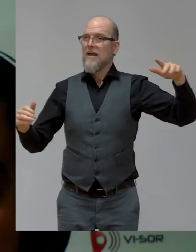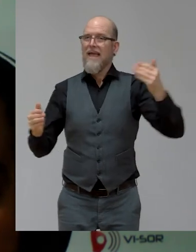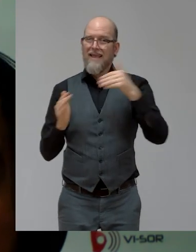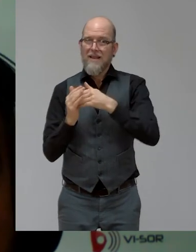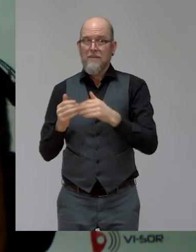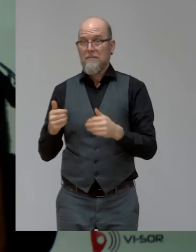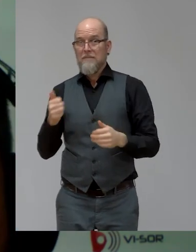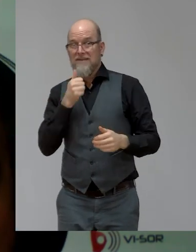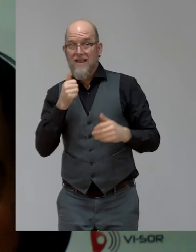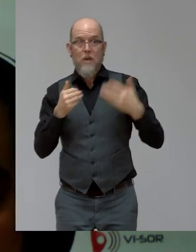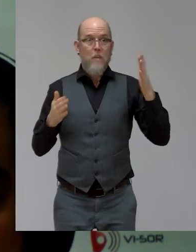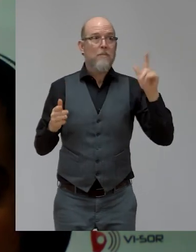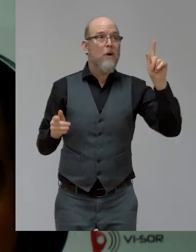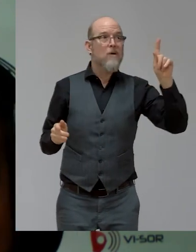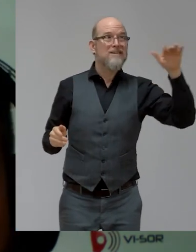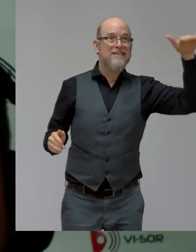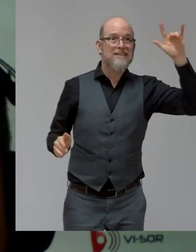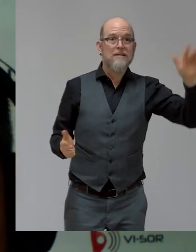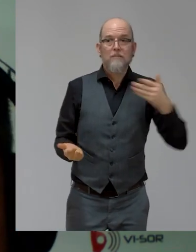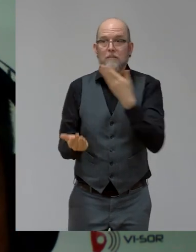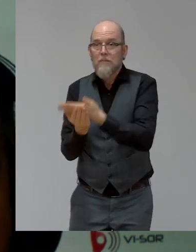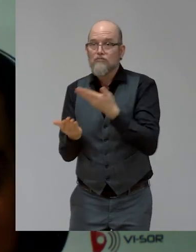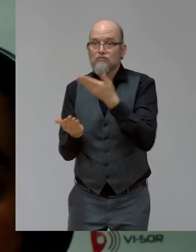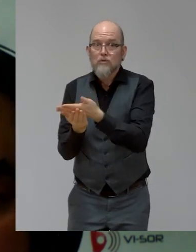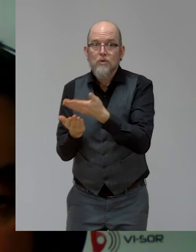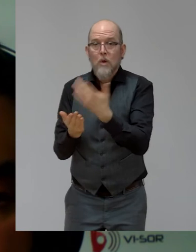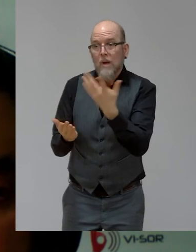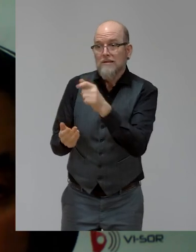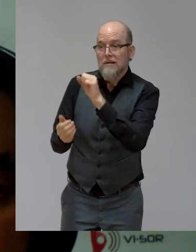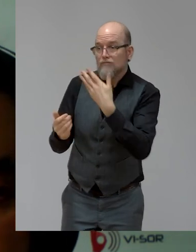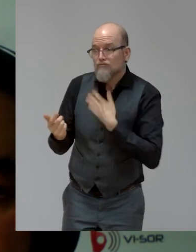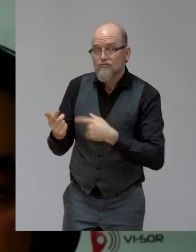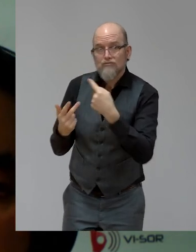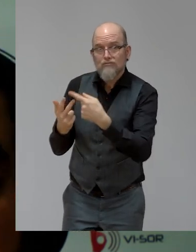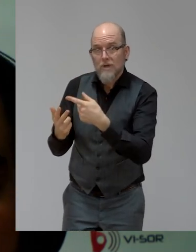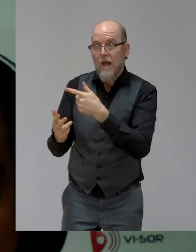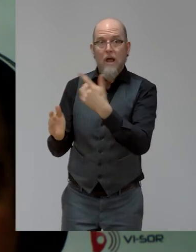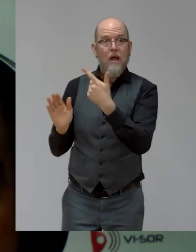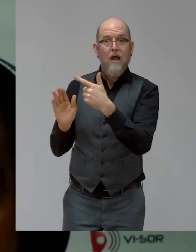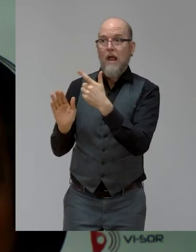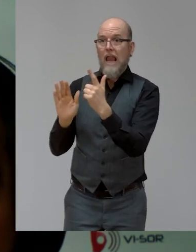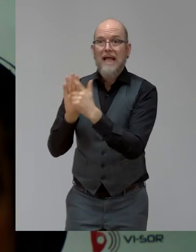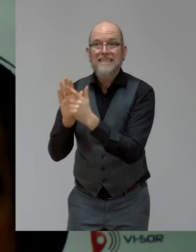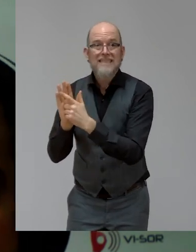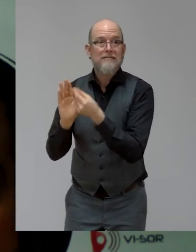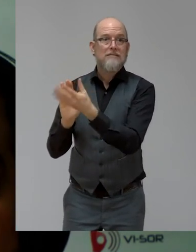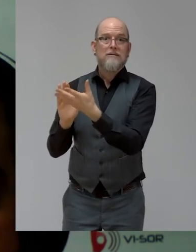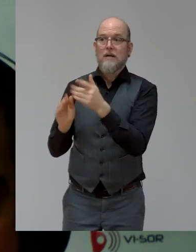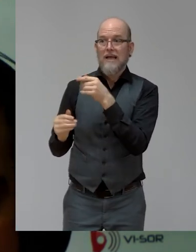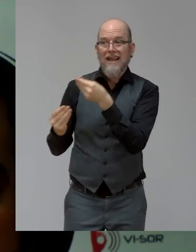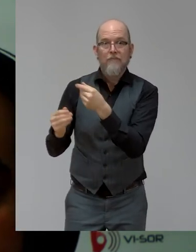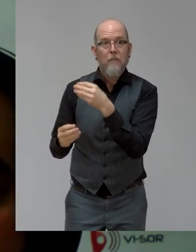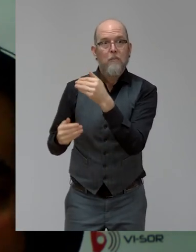of support available in terms of permits, easement in procedures, financing, training,